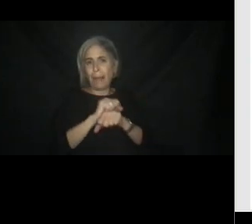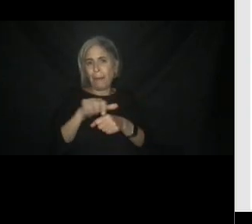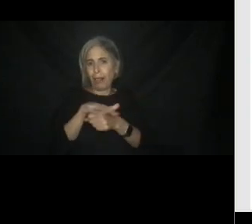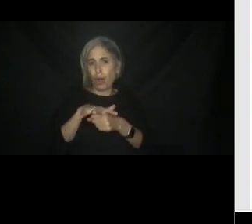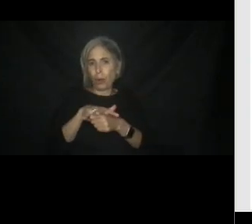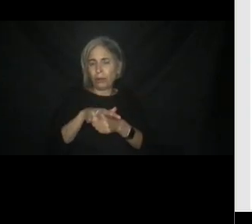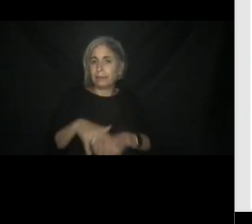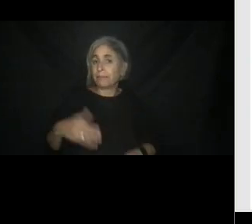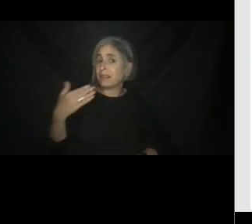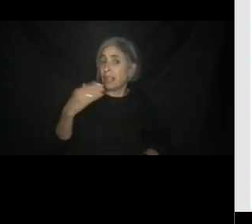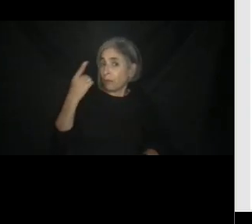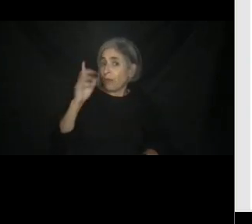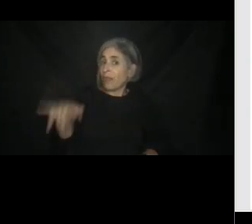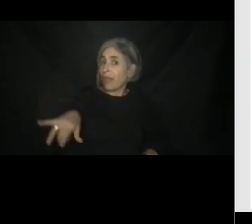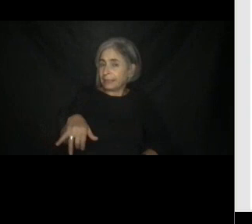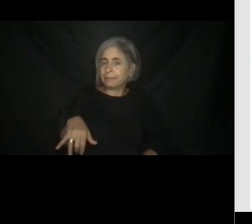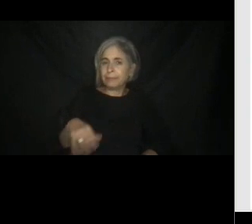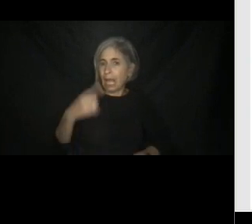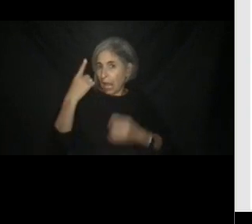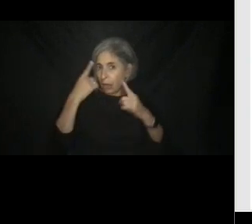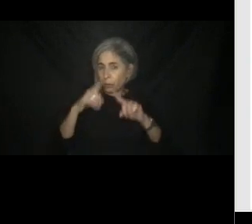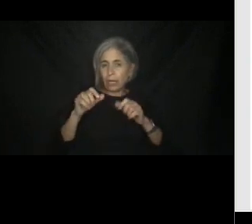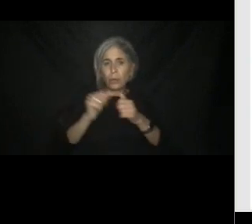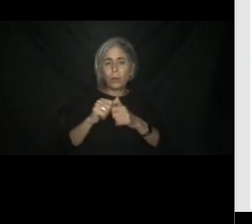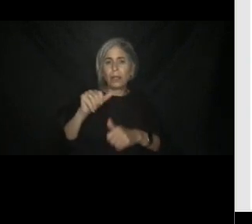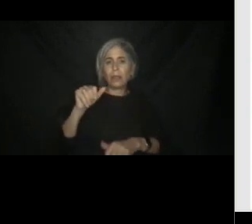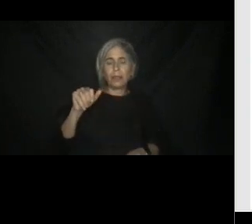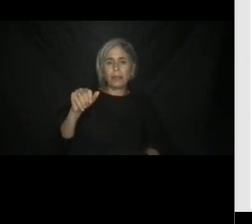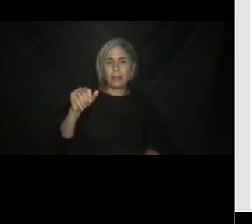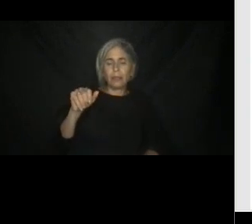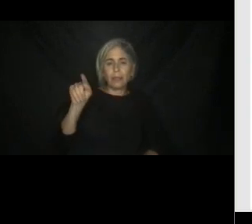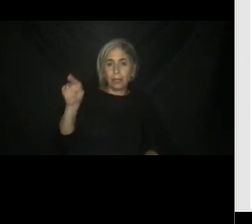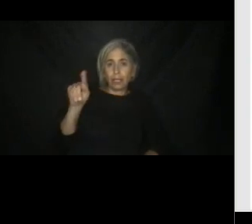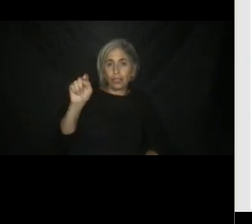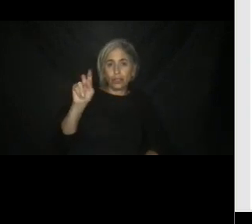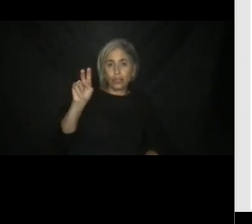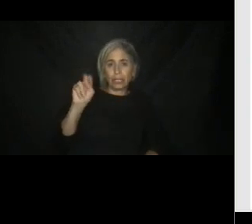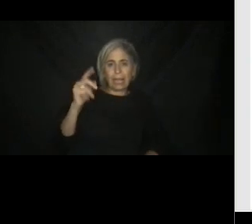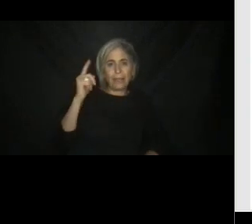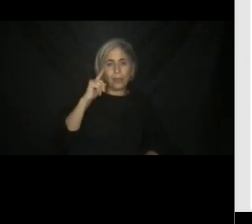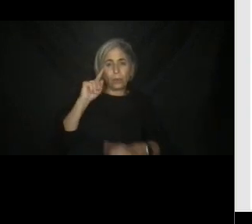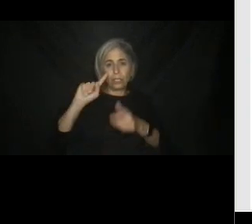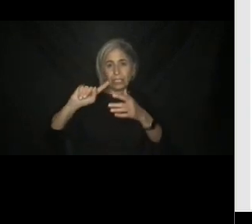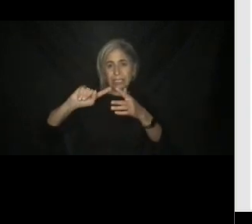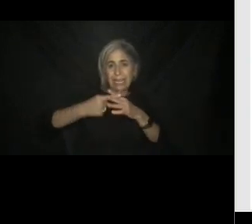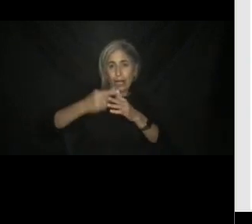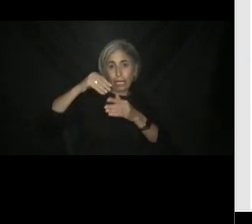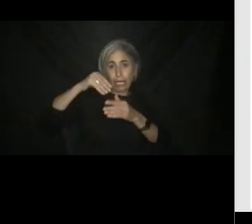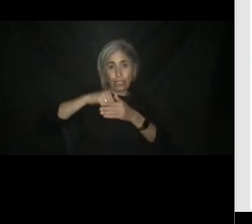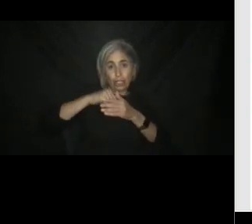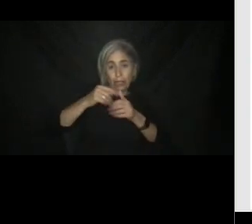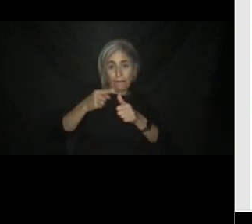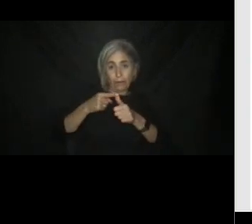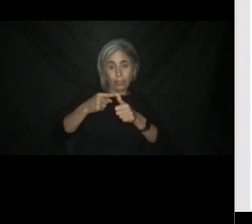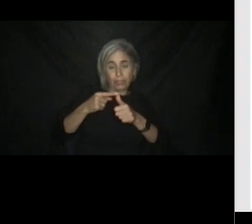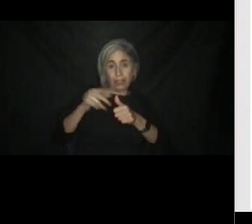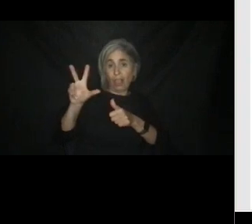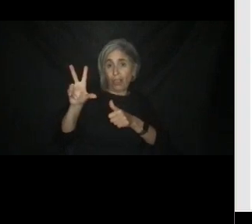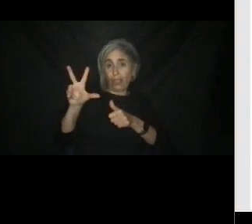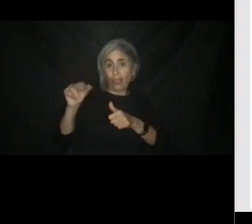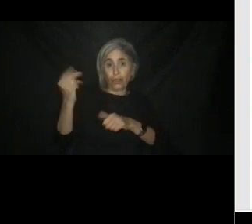for that. I agree with Commissioner Turkin. I think if we can begin internally first, let's do it for 30